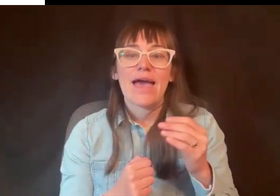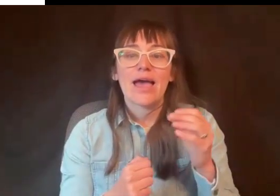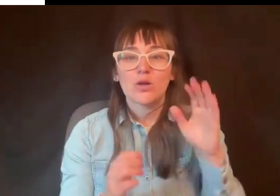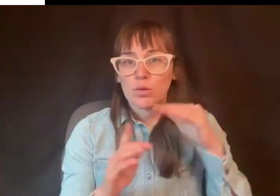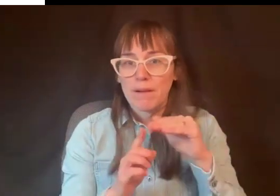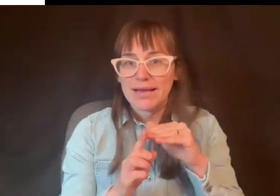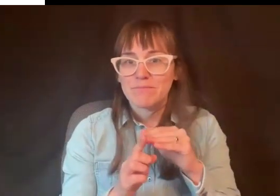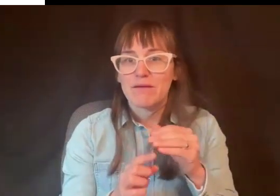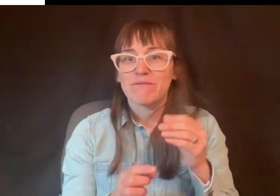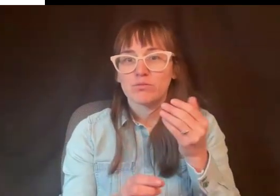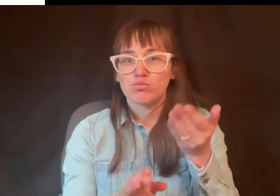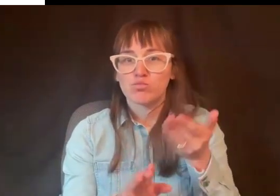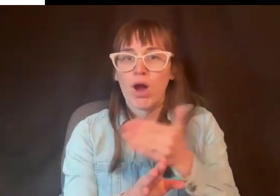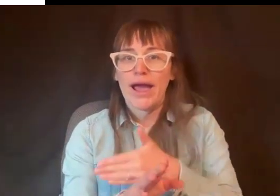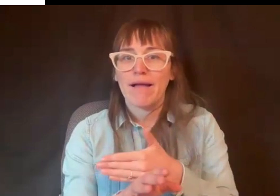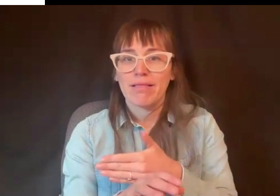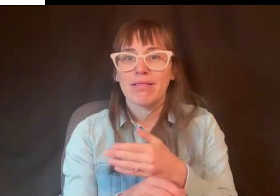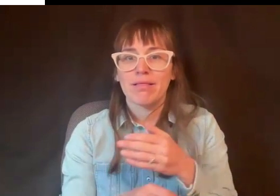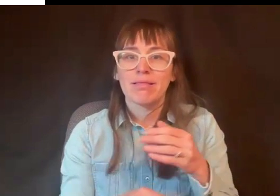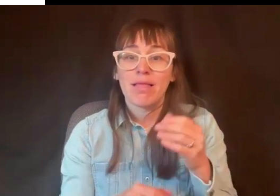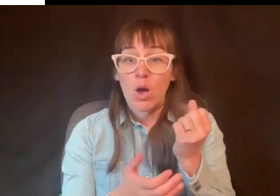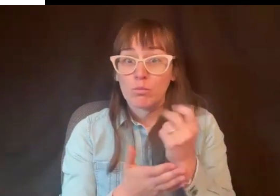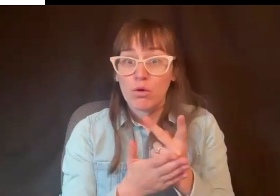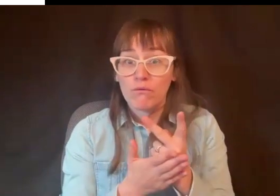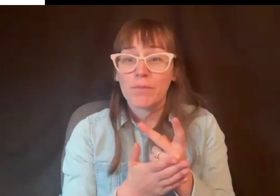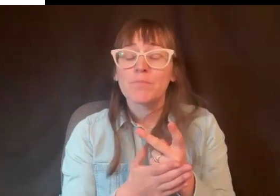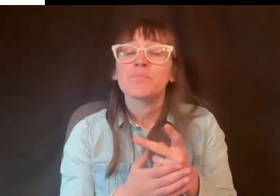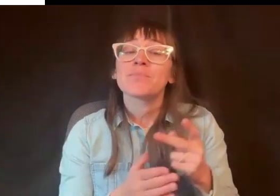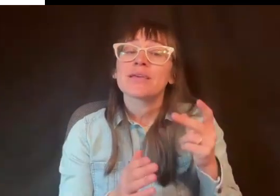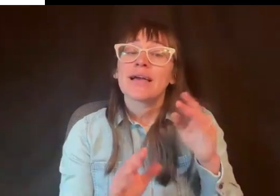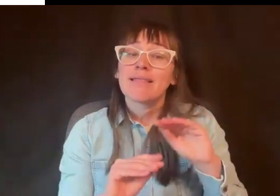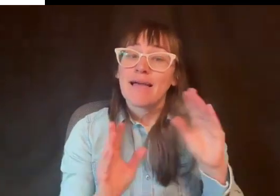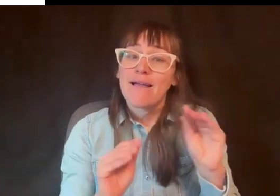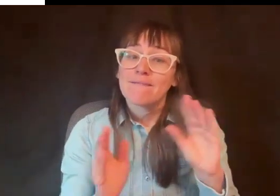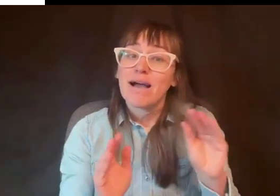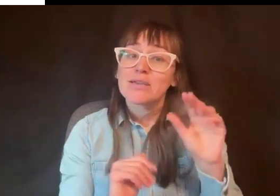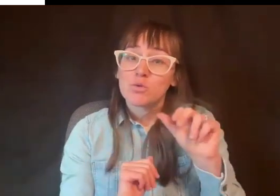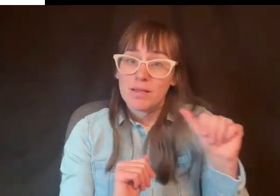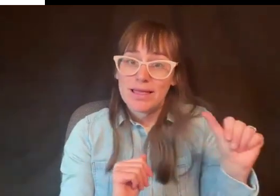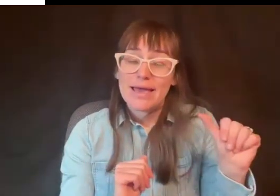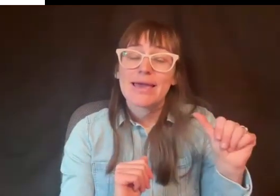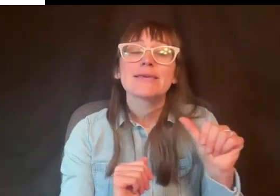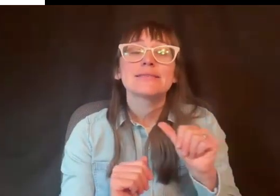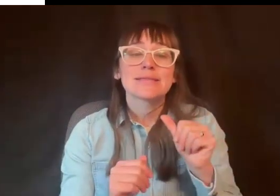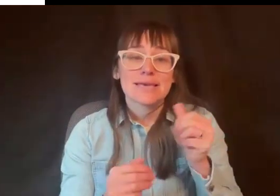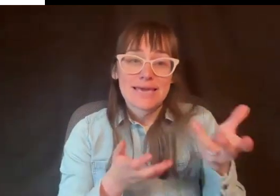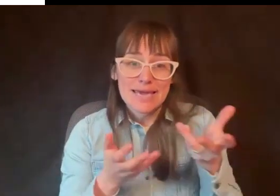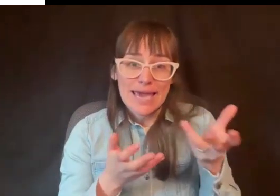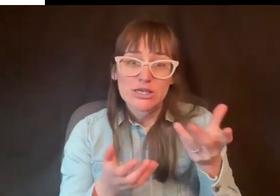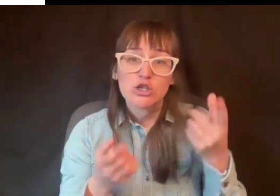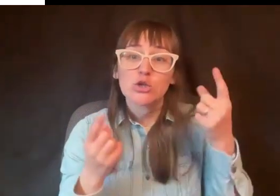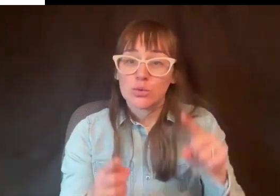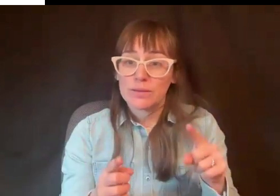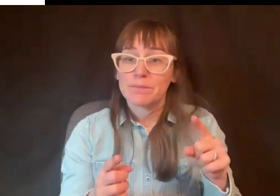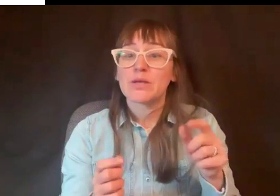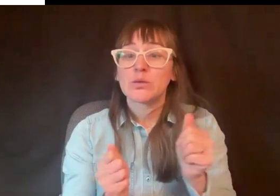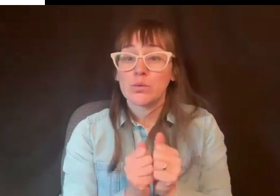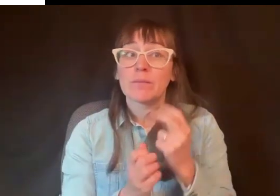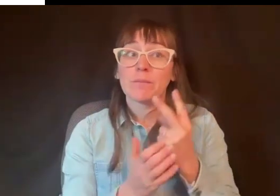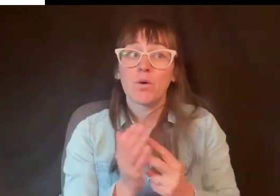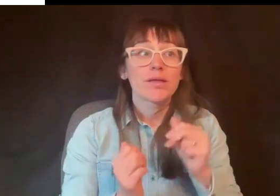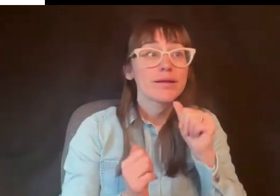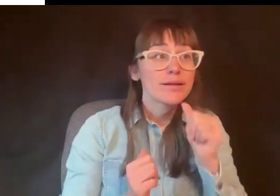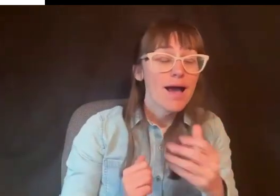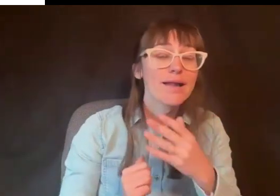required. This policy clarifies that AAAs can engage in these agreements with both profits or for-profit and